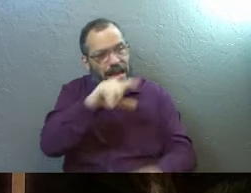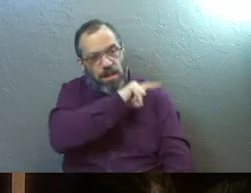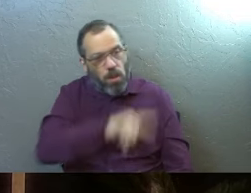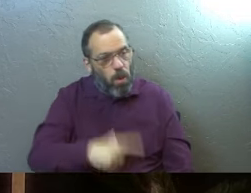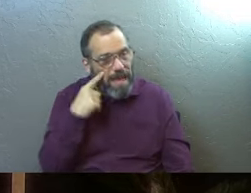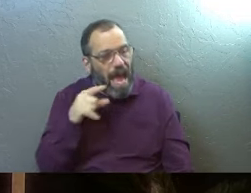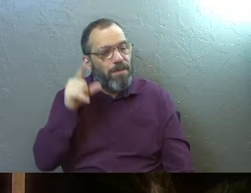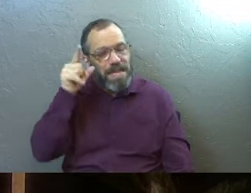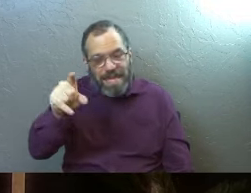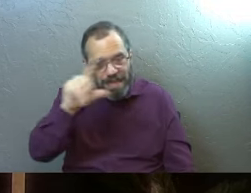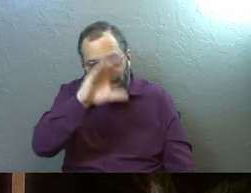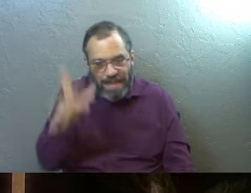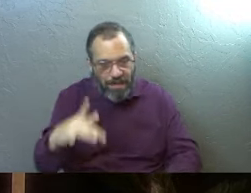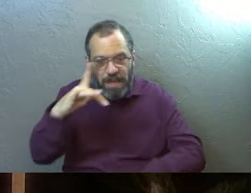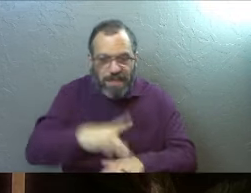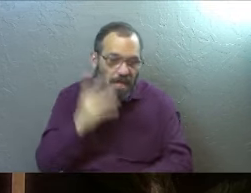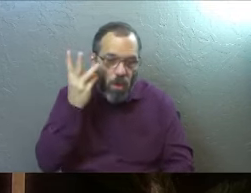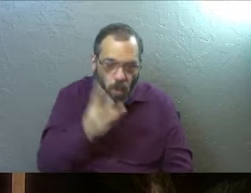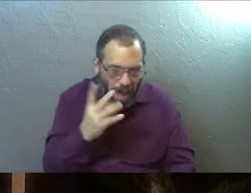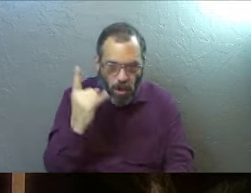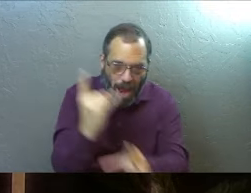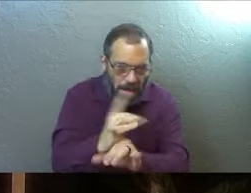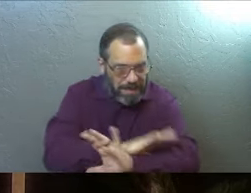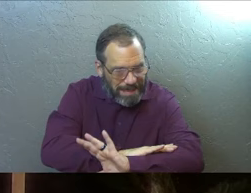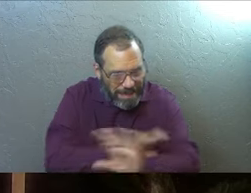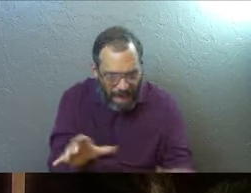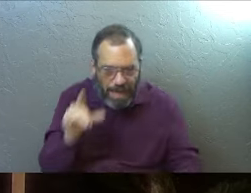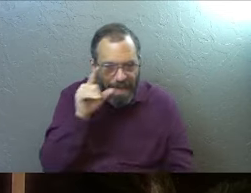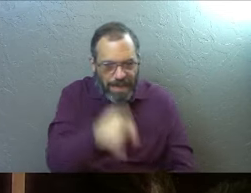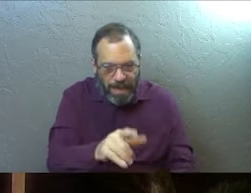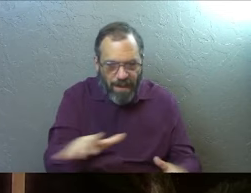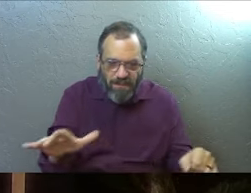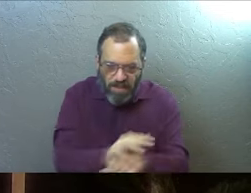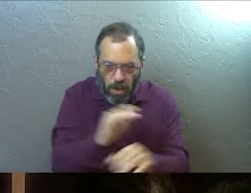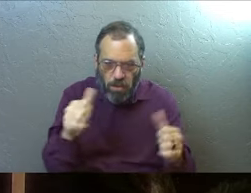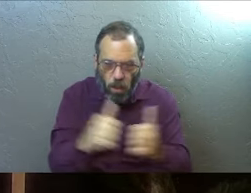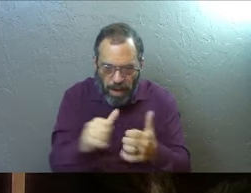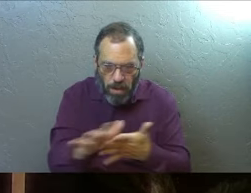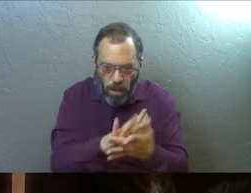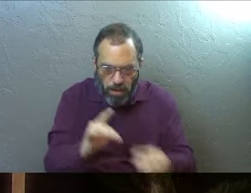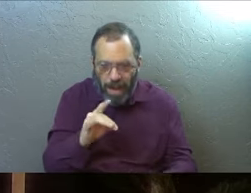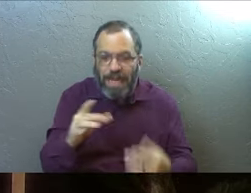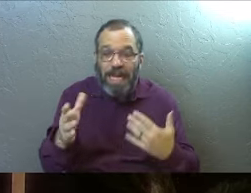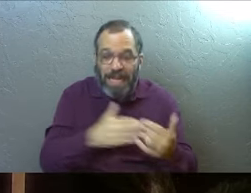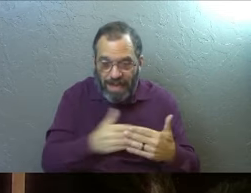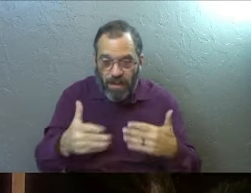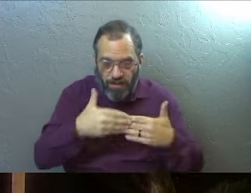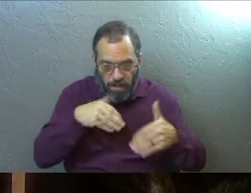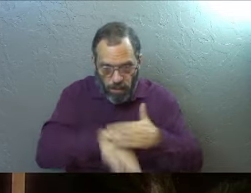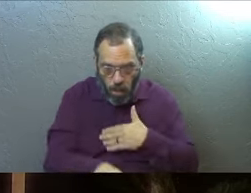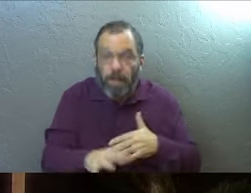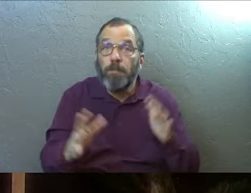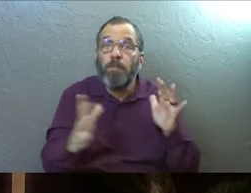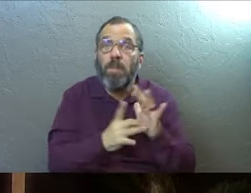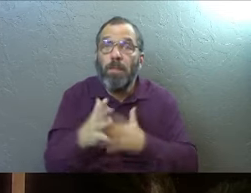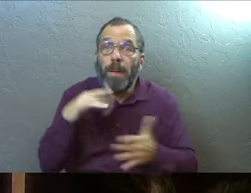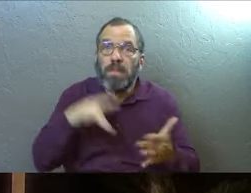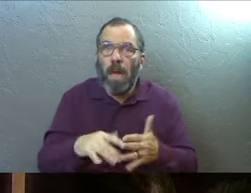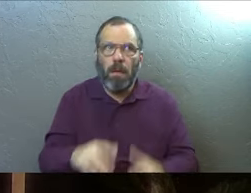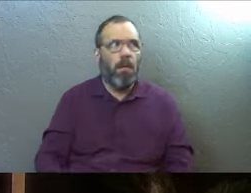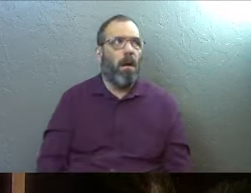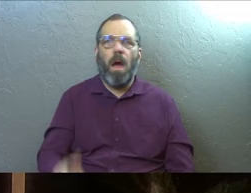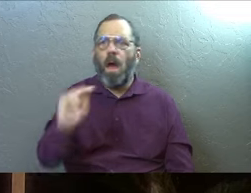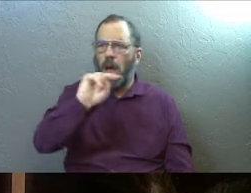Lord. He must never touch wine or other alcoholic drinks. He will be filled with the Holy Spirit even from birth. If you're a Bible student, you're